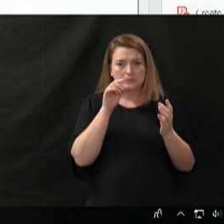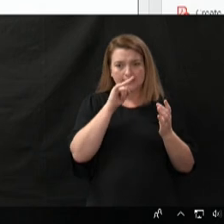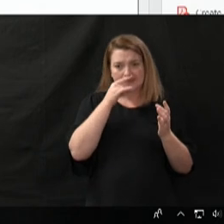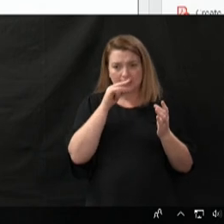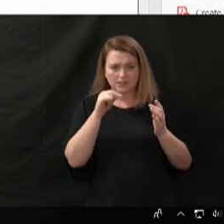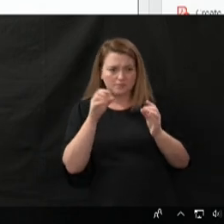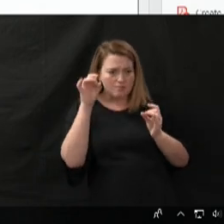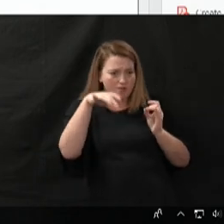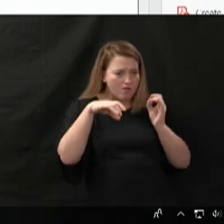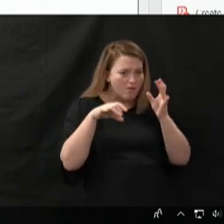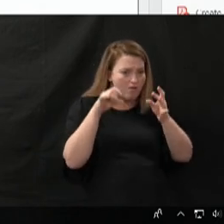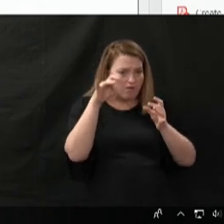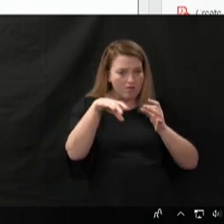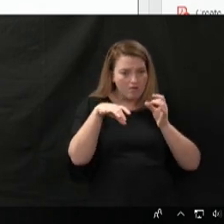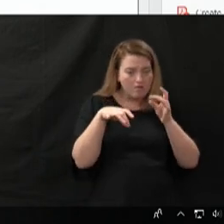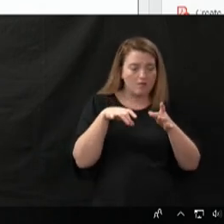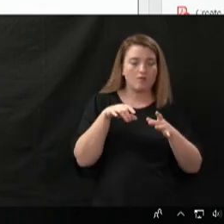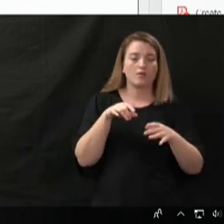particular